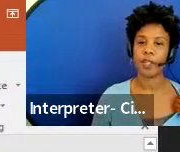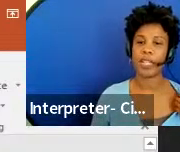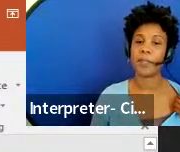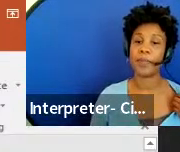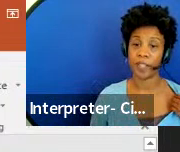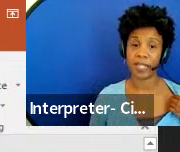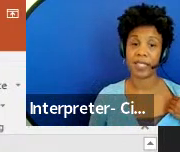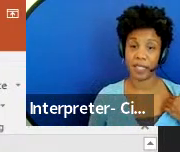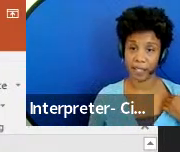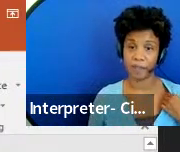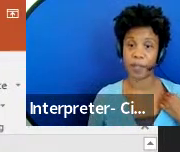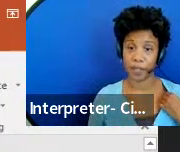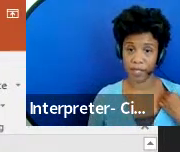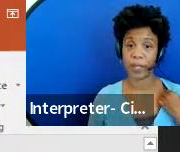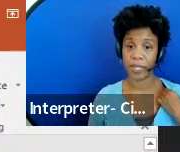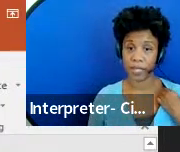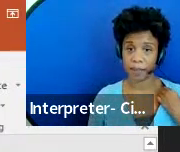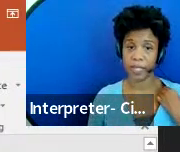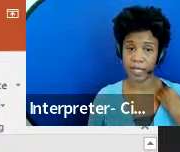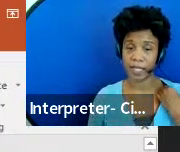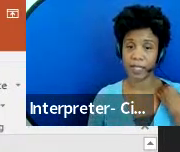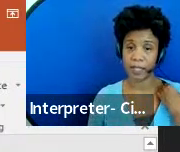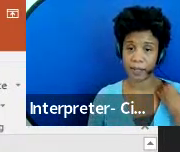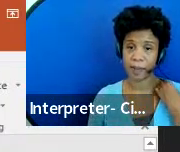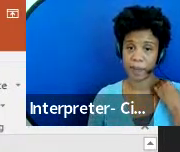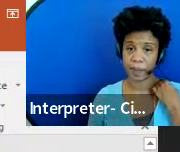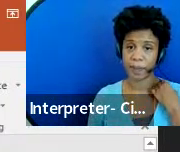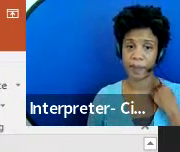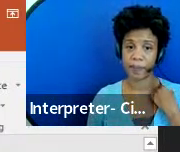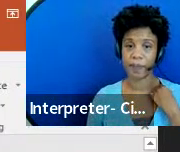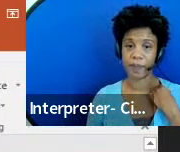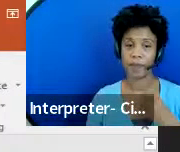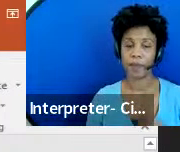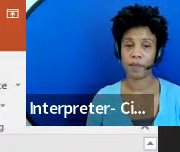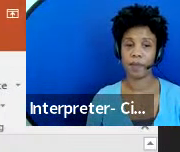Speaking to the experiences of persons with disabilities,